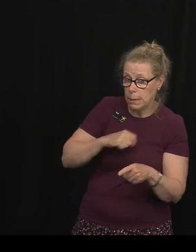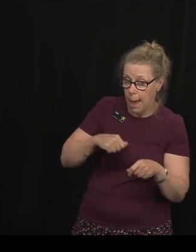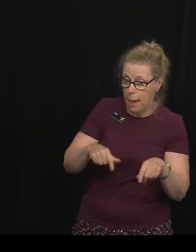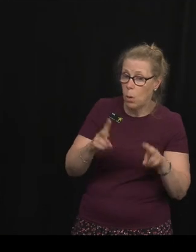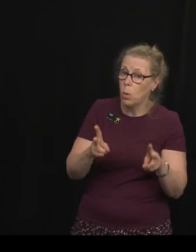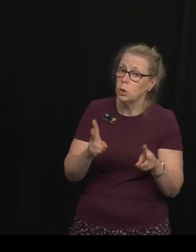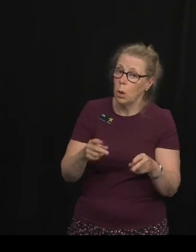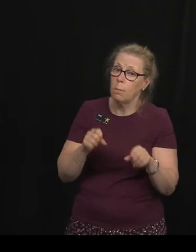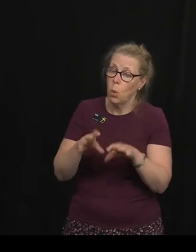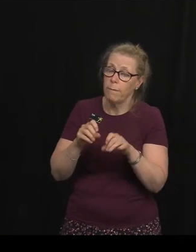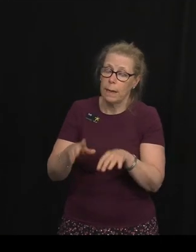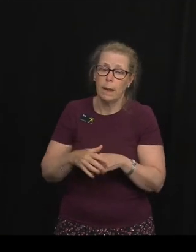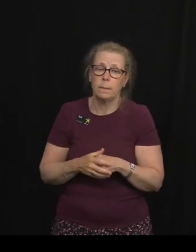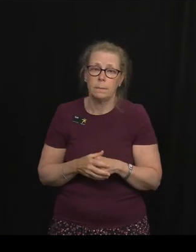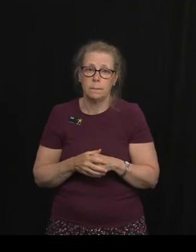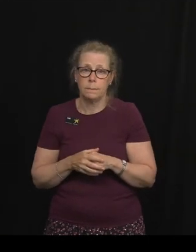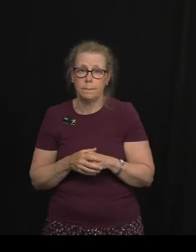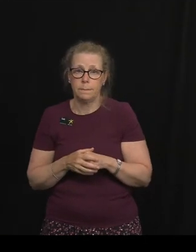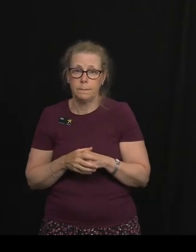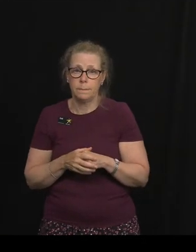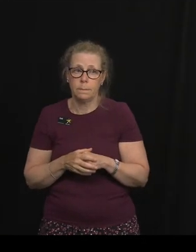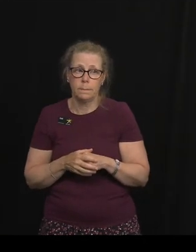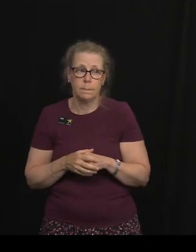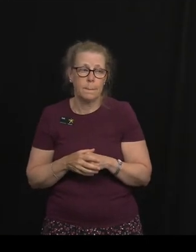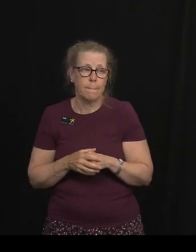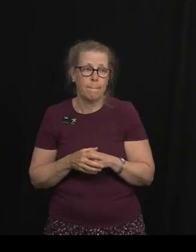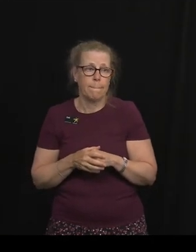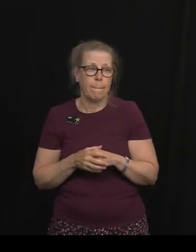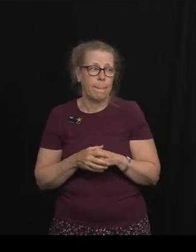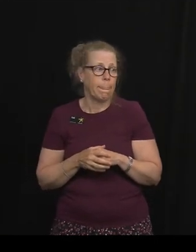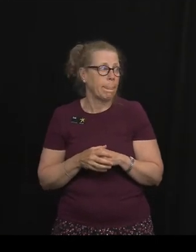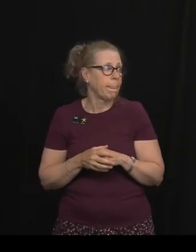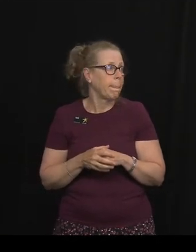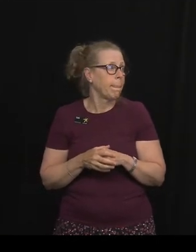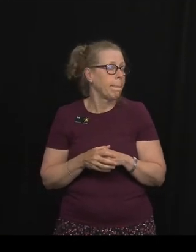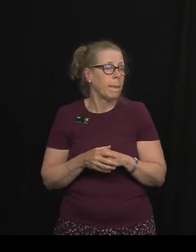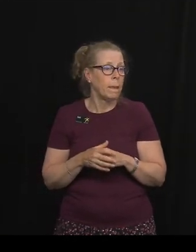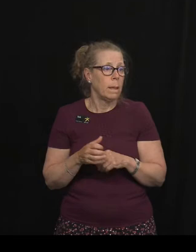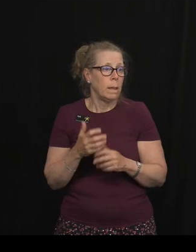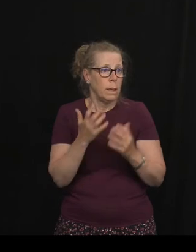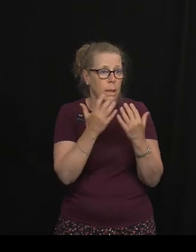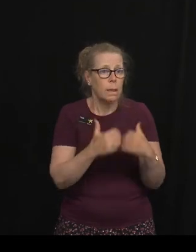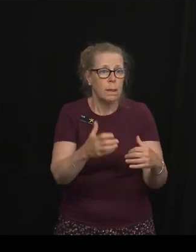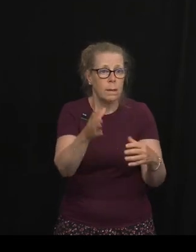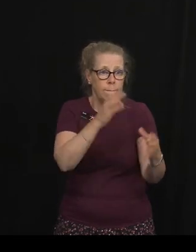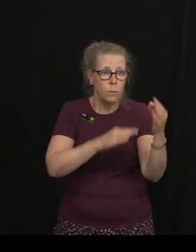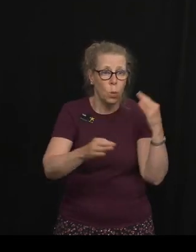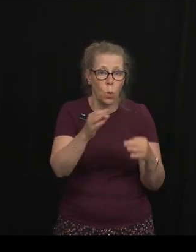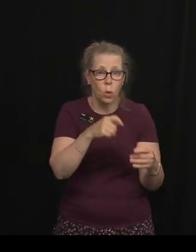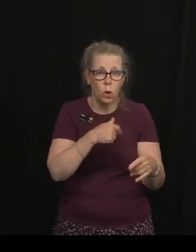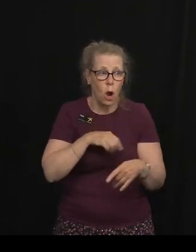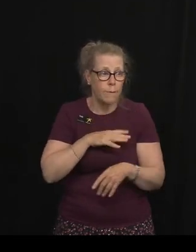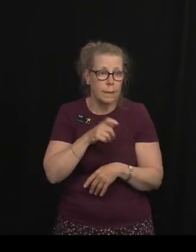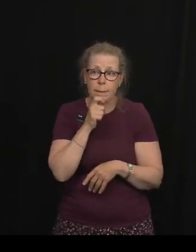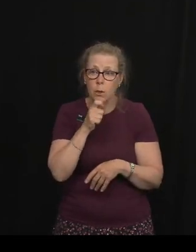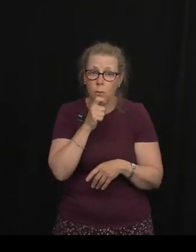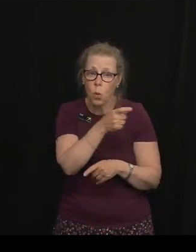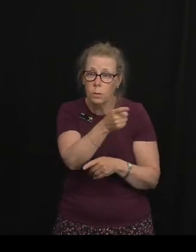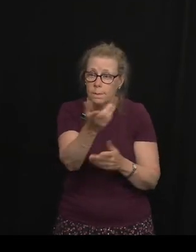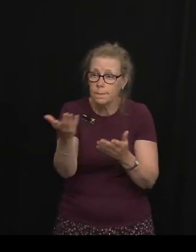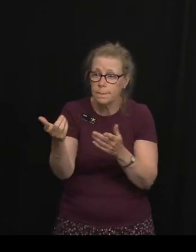reminder. So I would like to take some questions. Yes, so please, do we have a microphone?